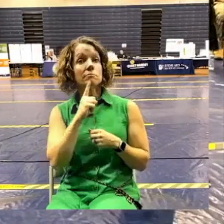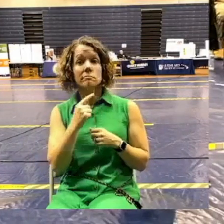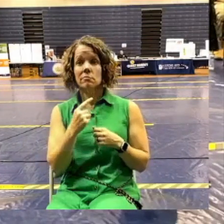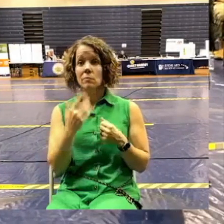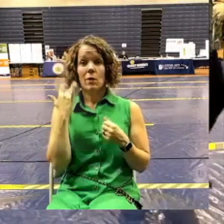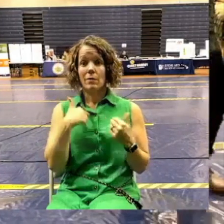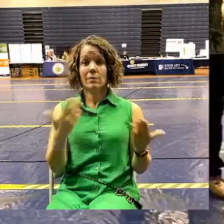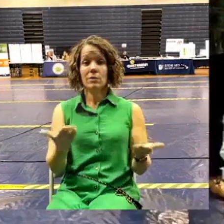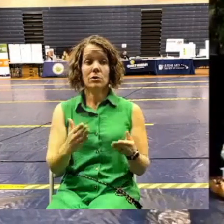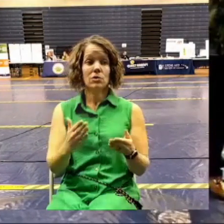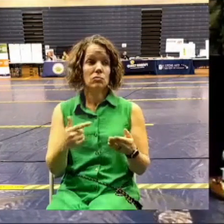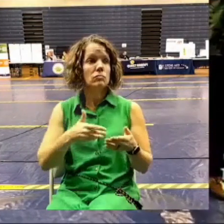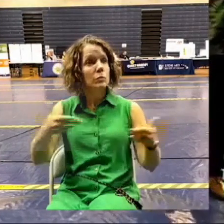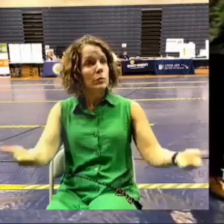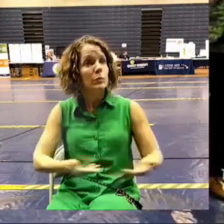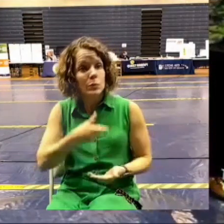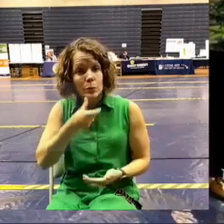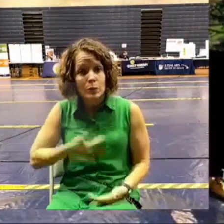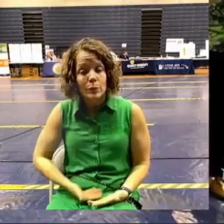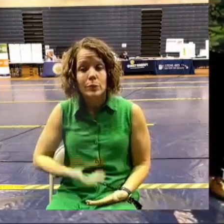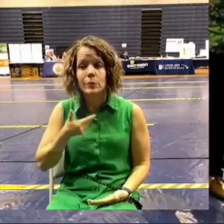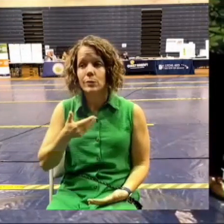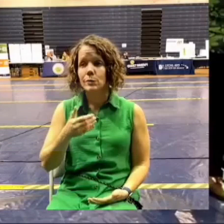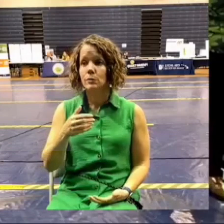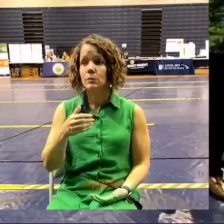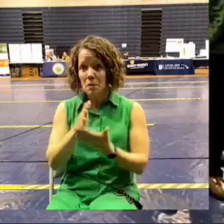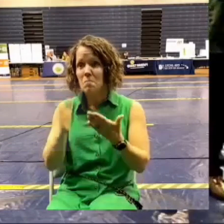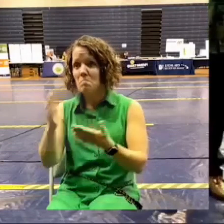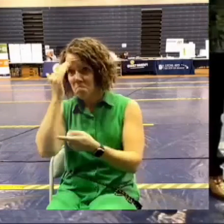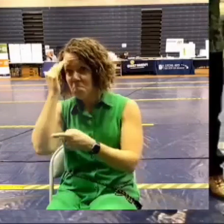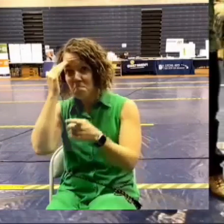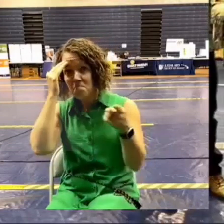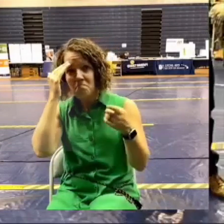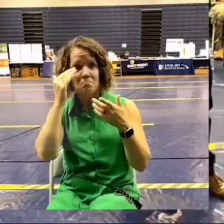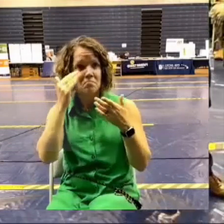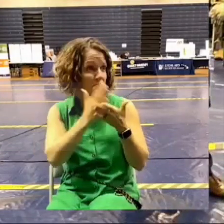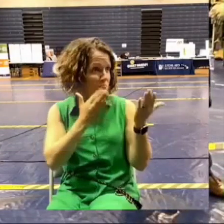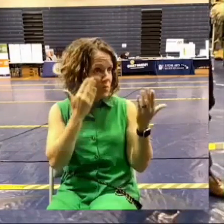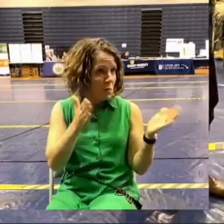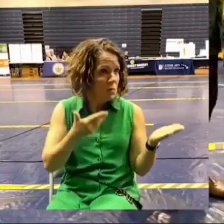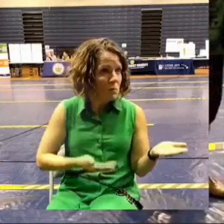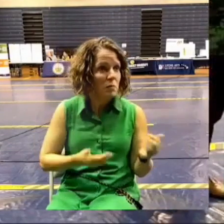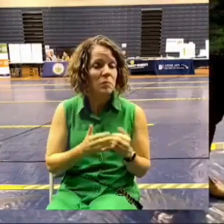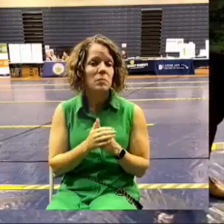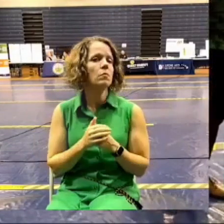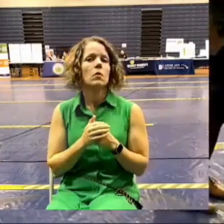those of you who I don't know, and to those of you who I do know. As far as the